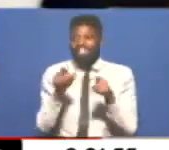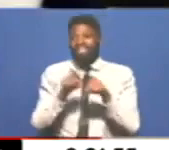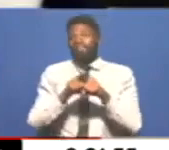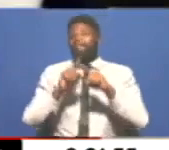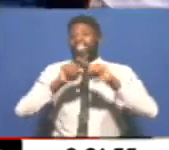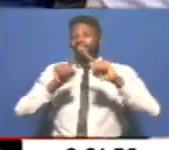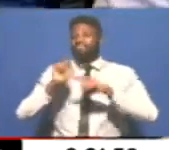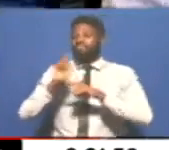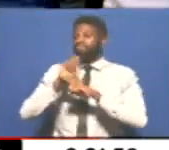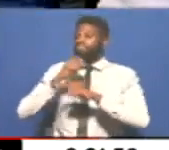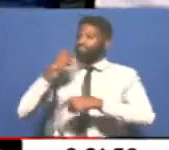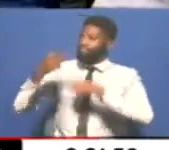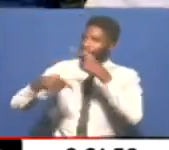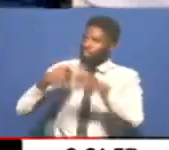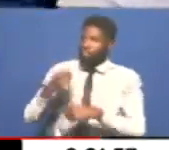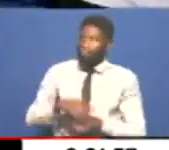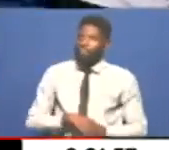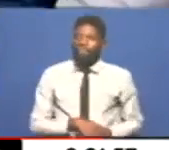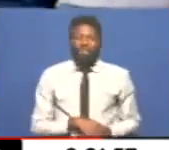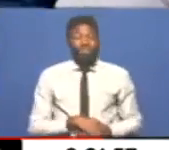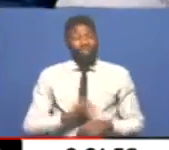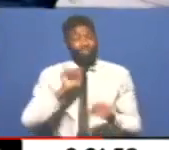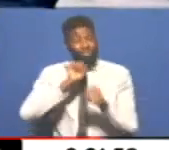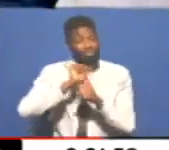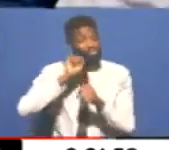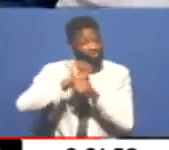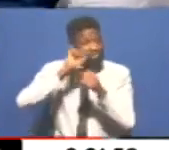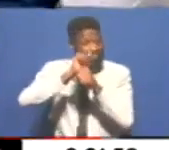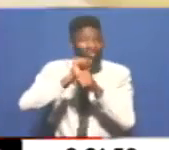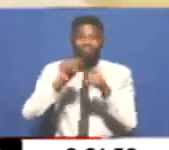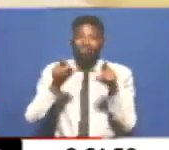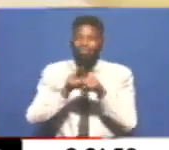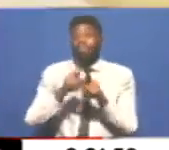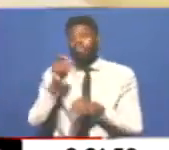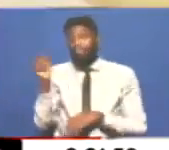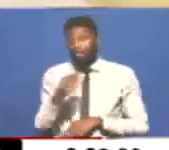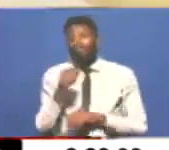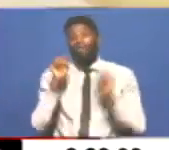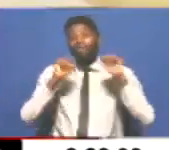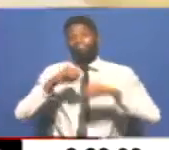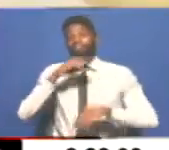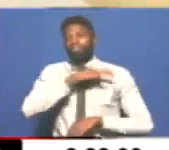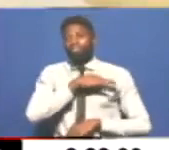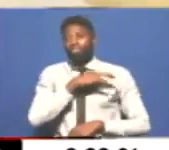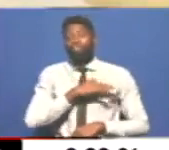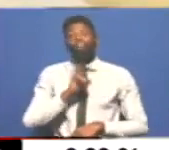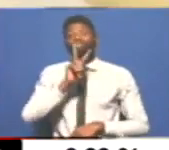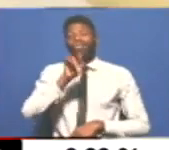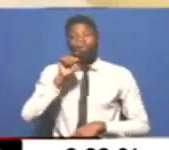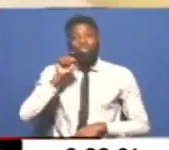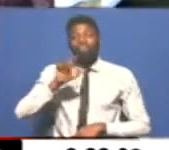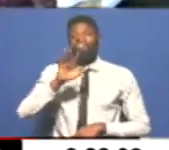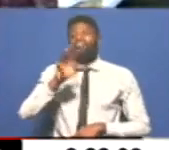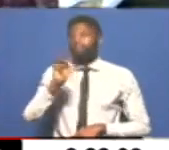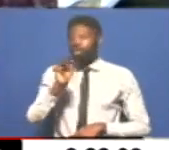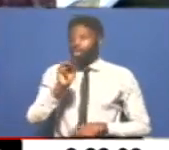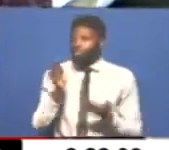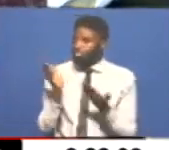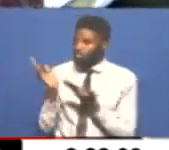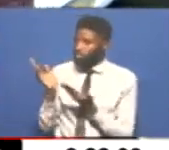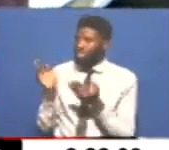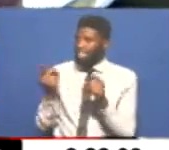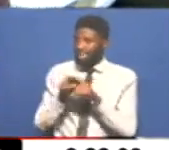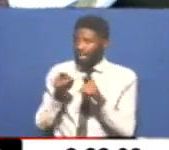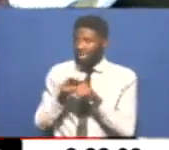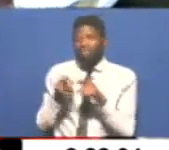stations. The hard work translates into an average monthly revenue of up to 2.5 million, and thanks to this occupation, they are